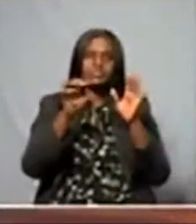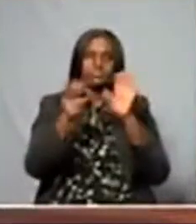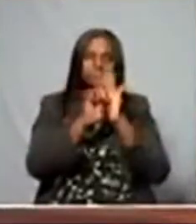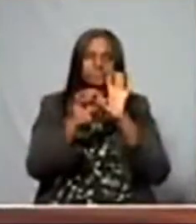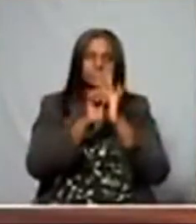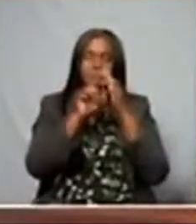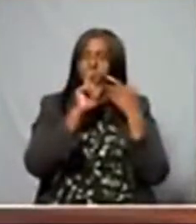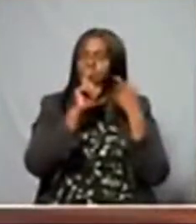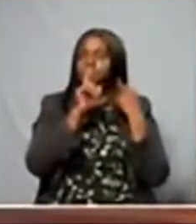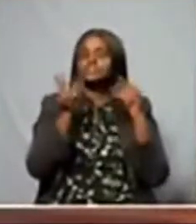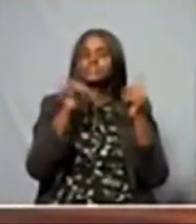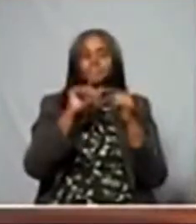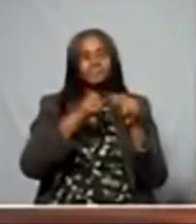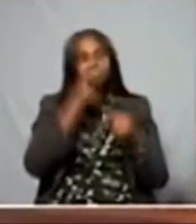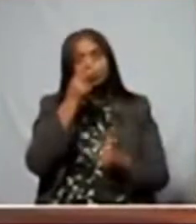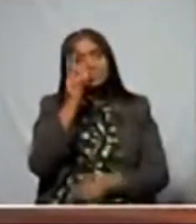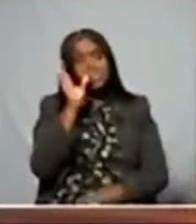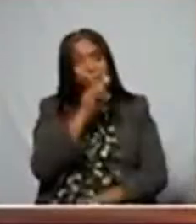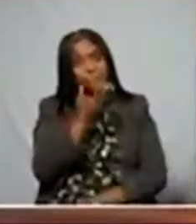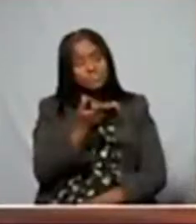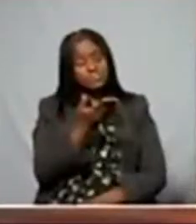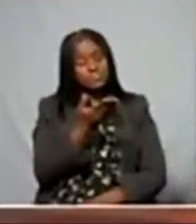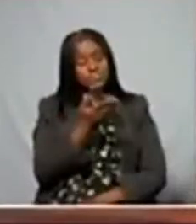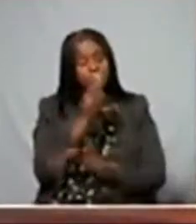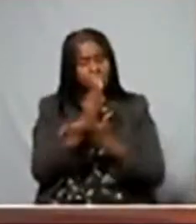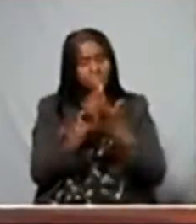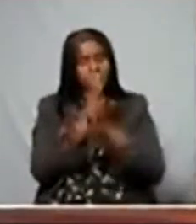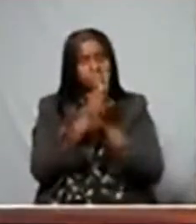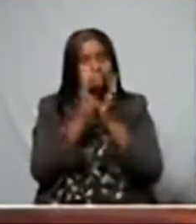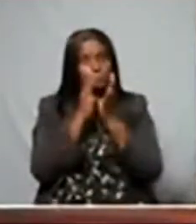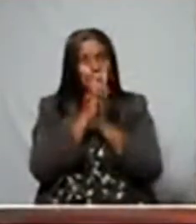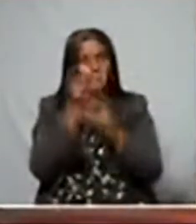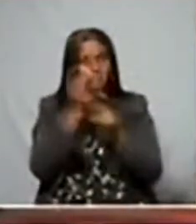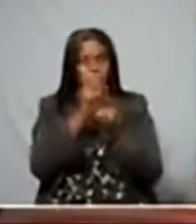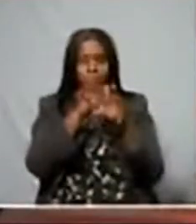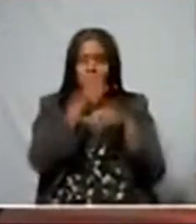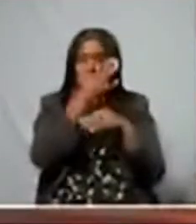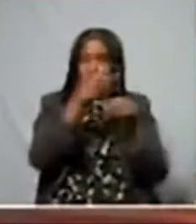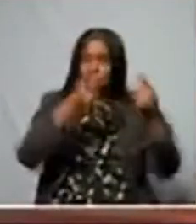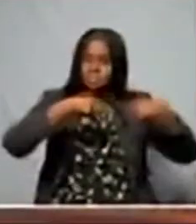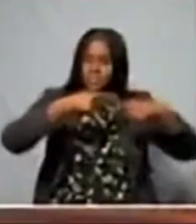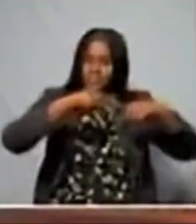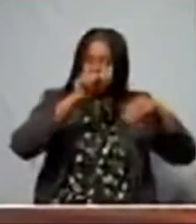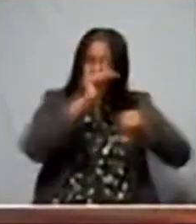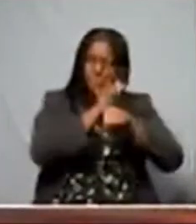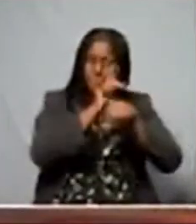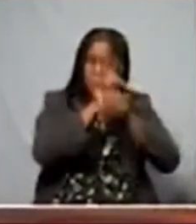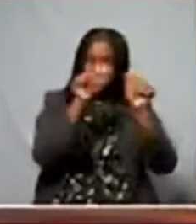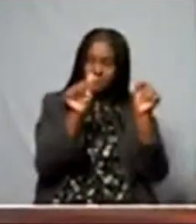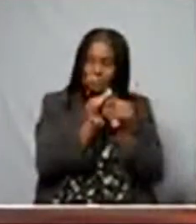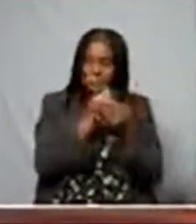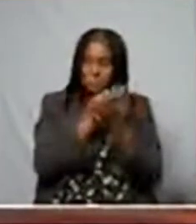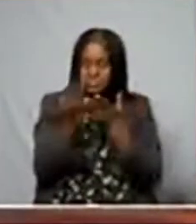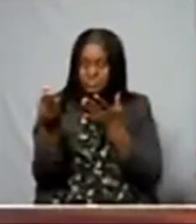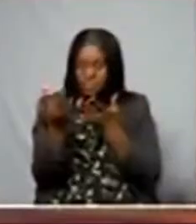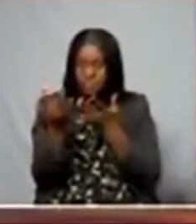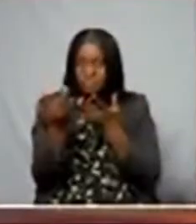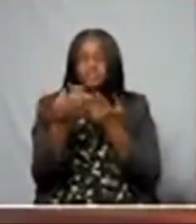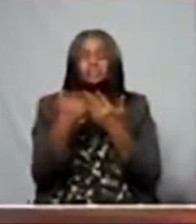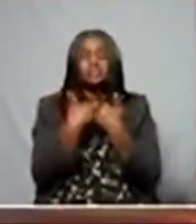example. When we noticed that some contractors from outside the project area were failing,